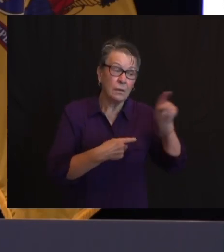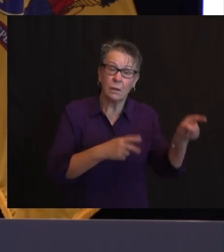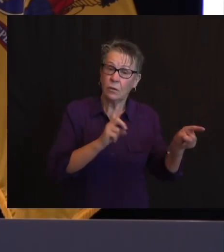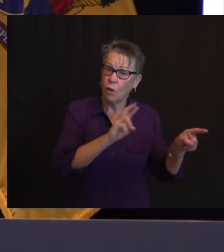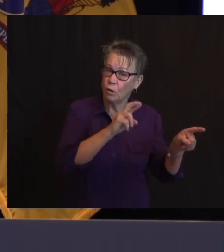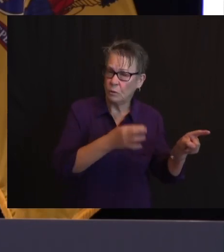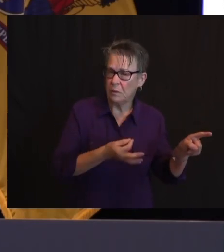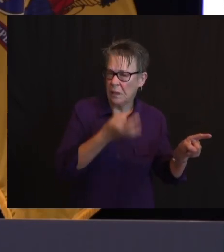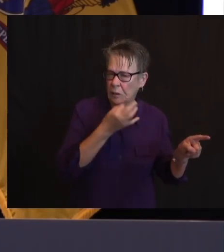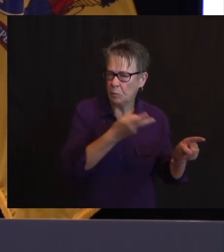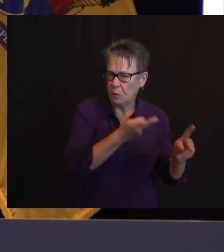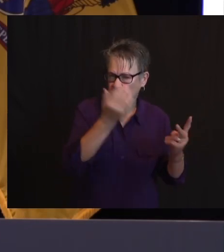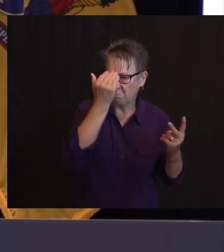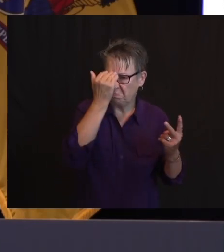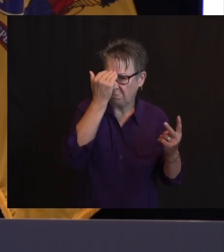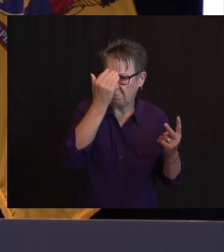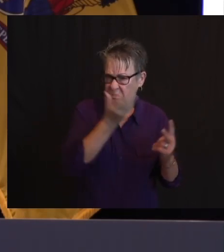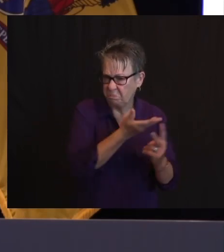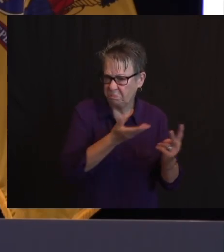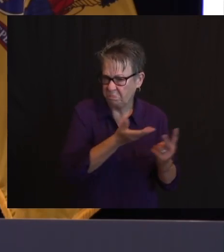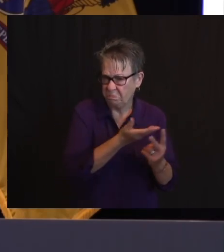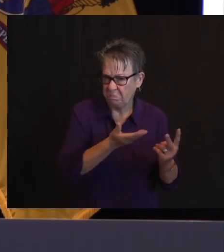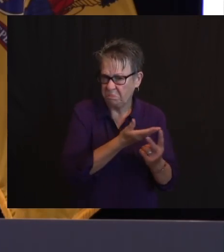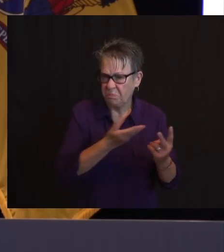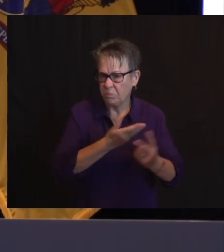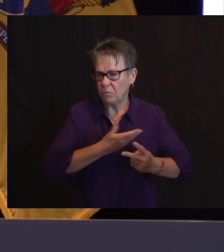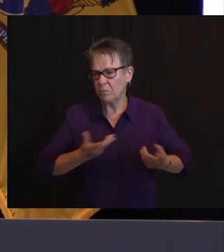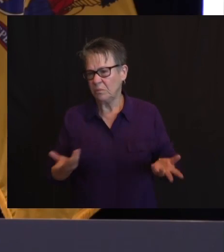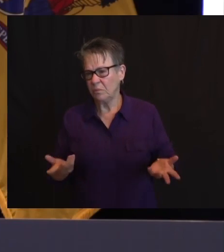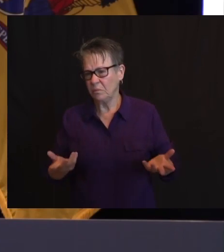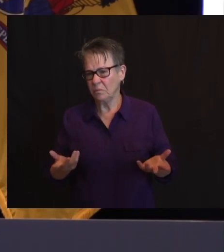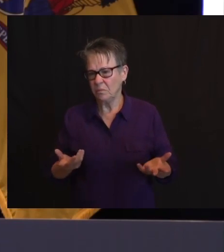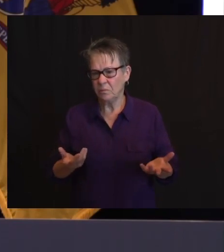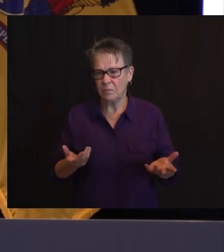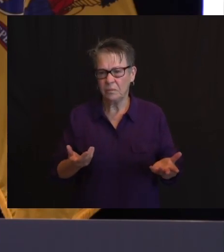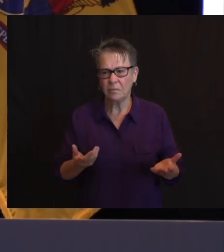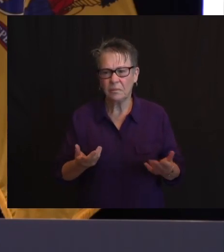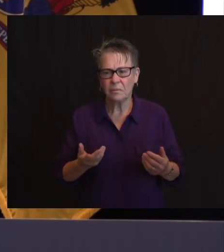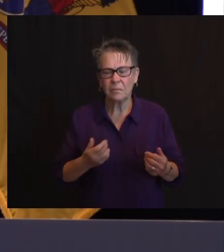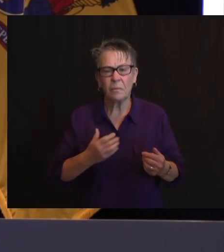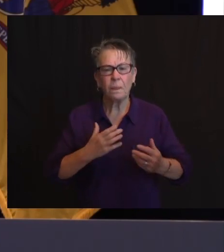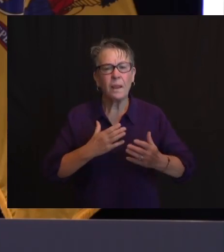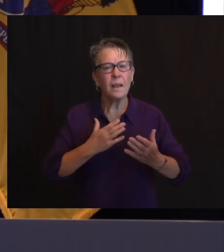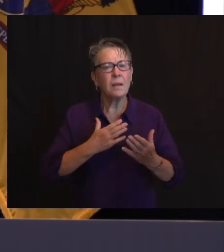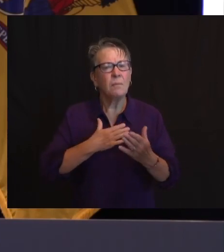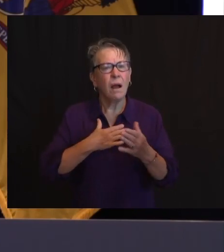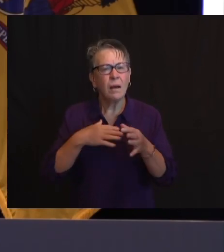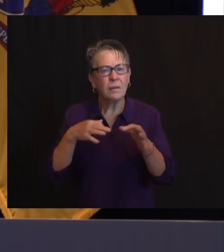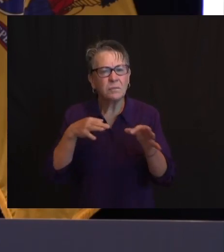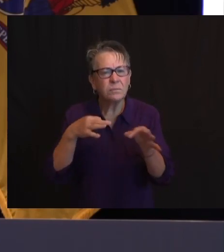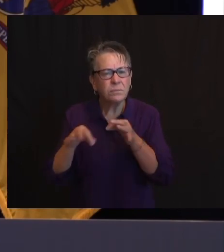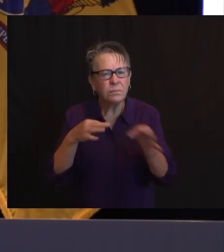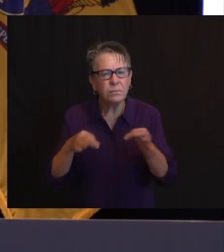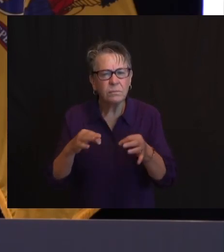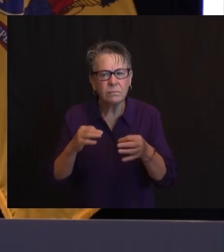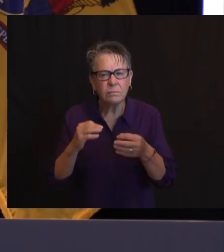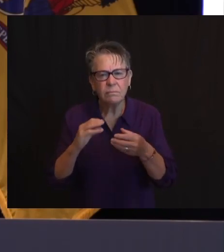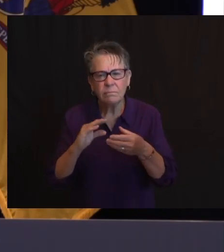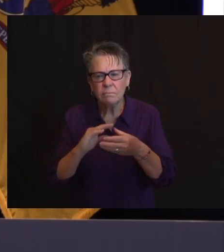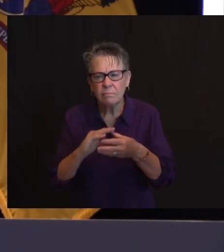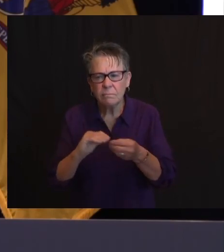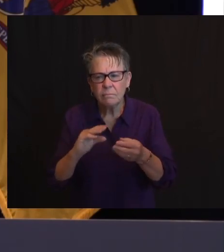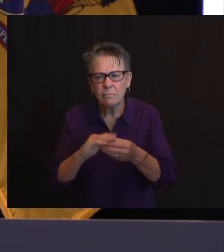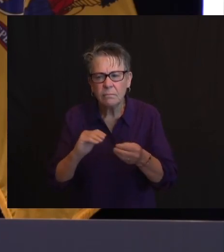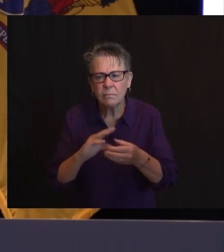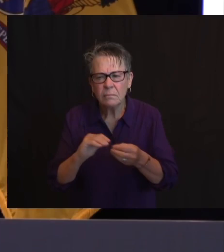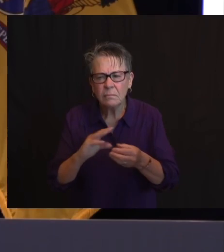injecting politics into institutions that have historically, through administrations on both sides